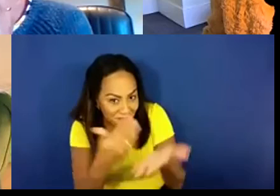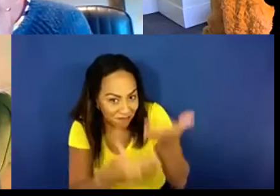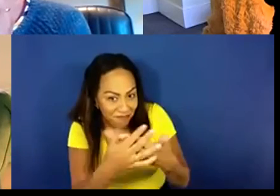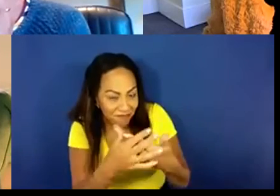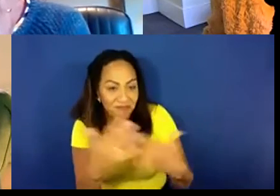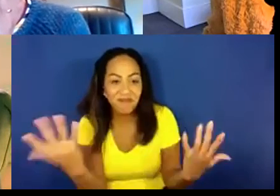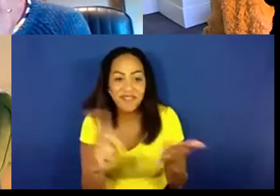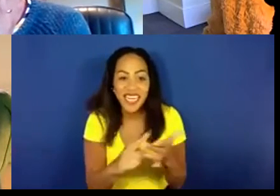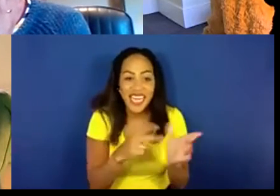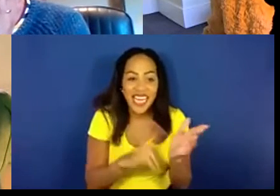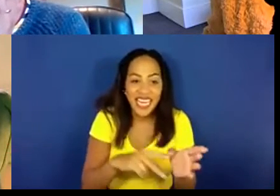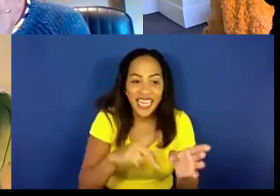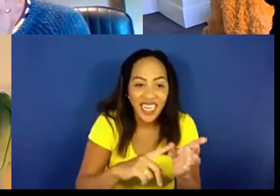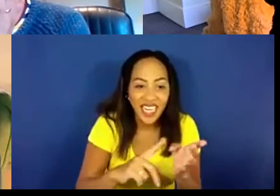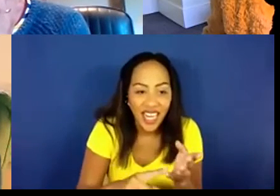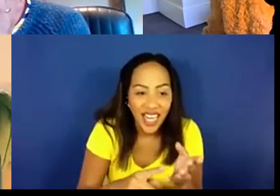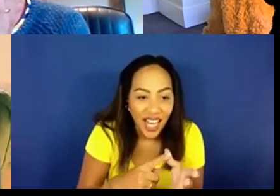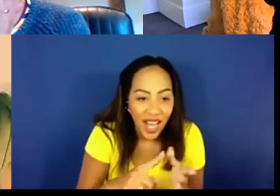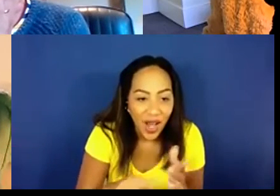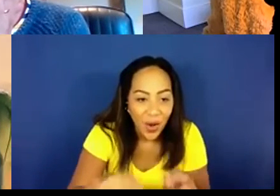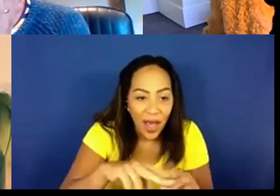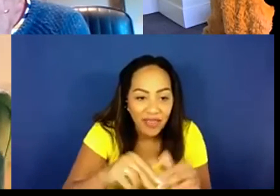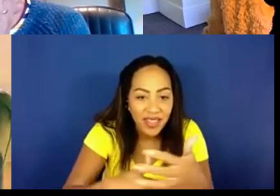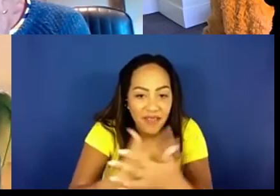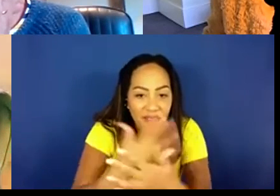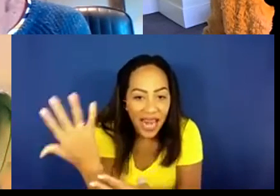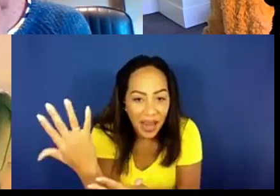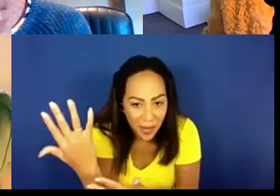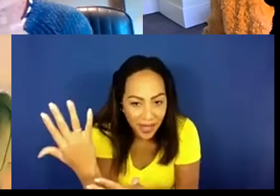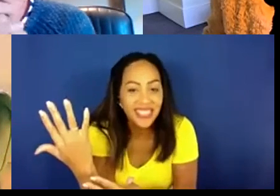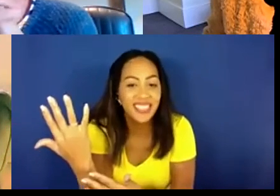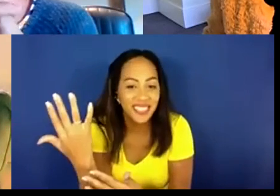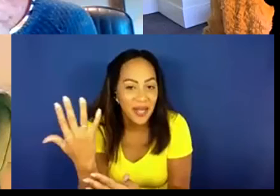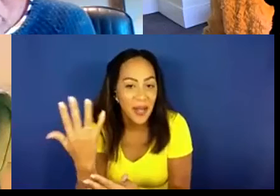Quaife, Development Manager at the Bristol Older People's Forum.